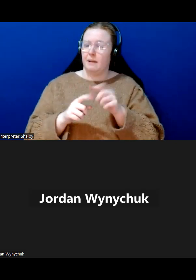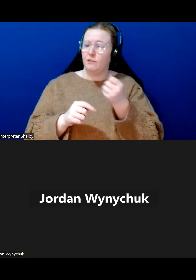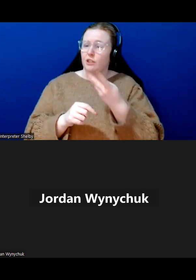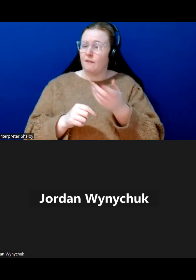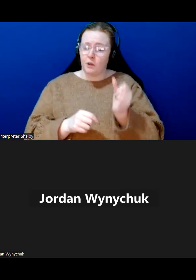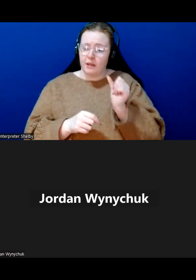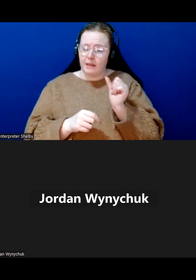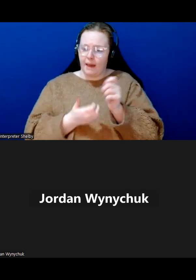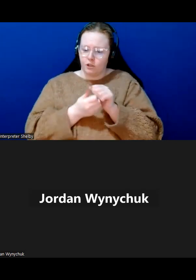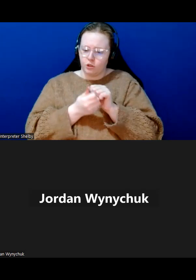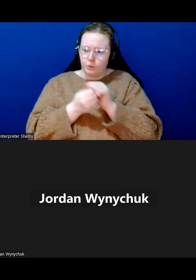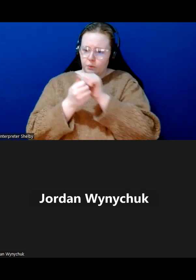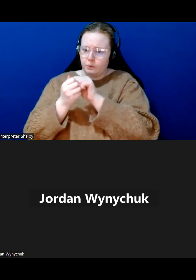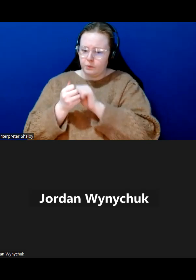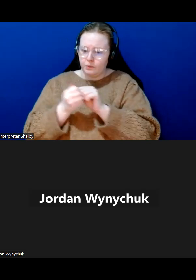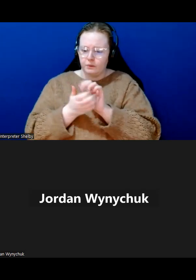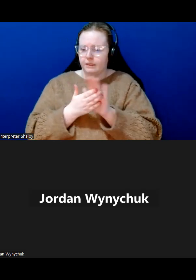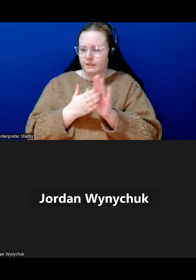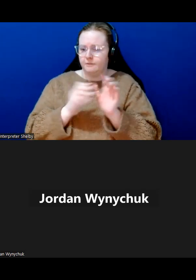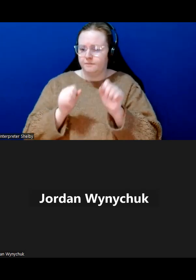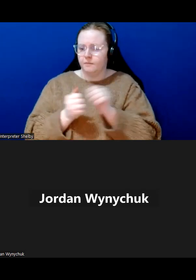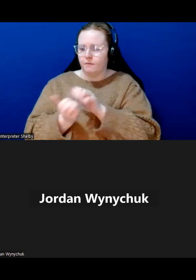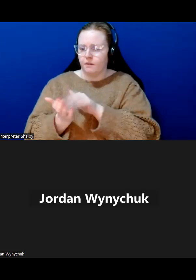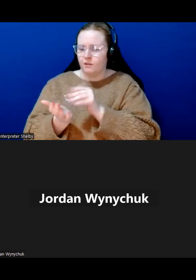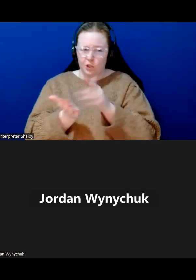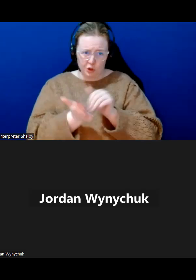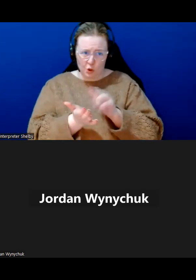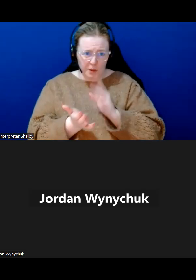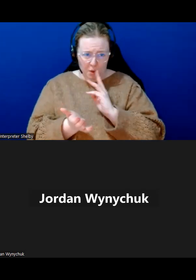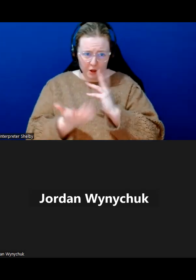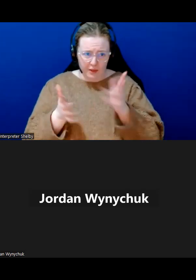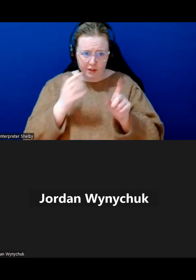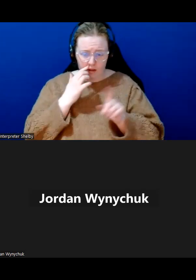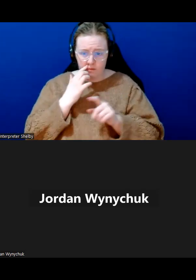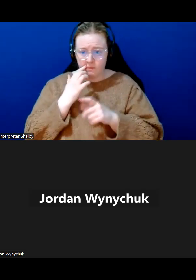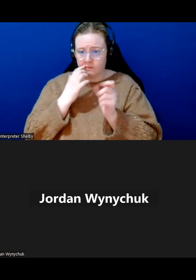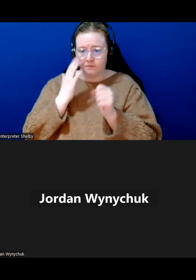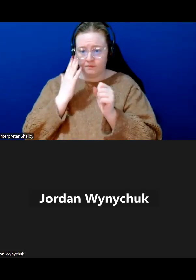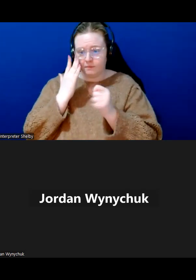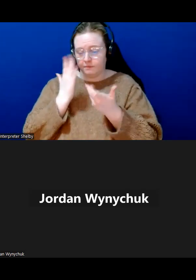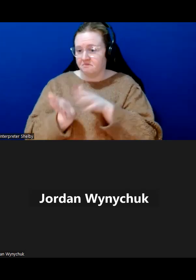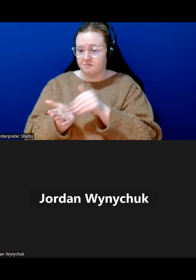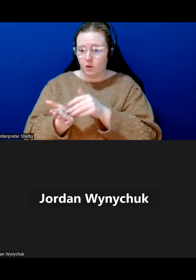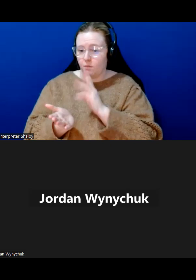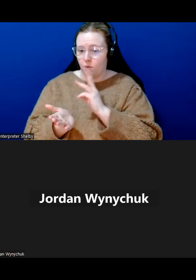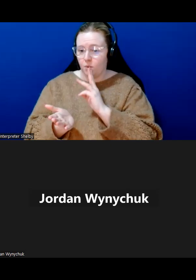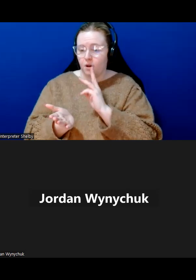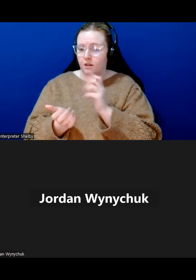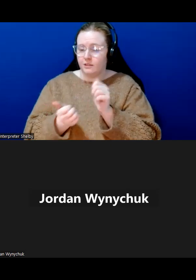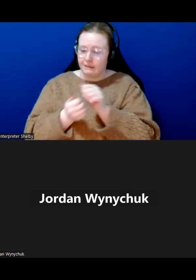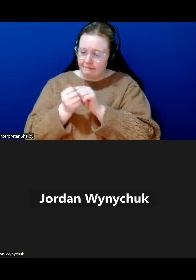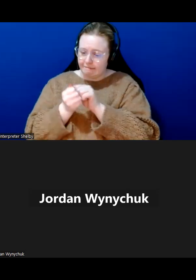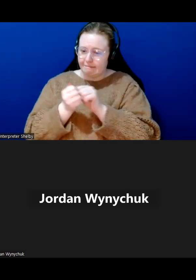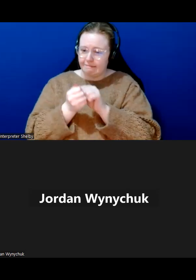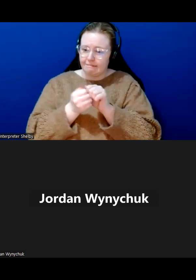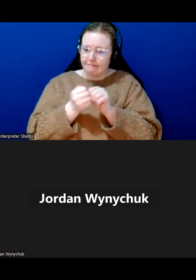soap. Okay, all right. Just soapy water, is it? Yeah, just soapy water and just give it a really good clean,